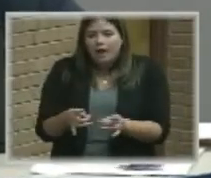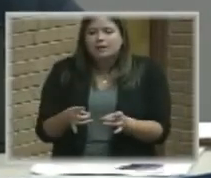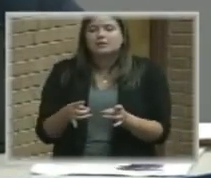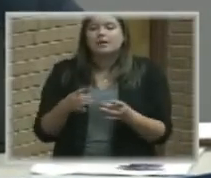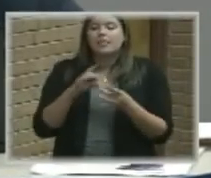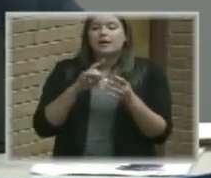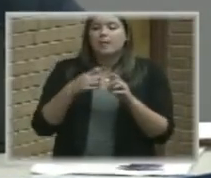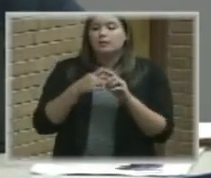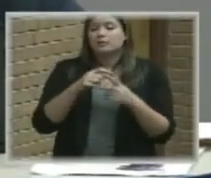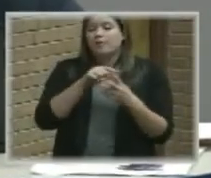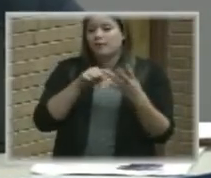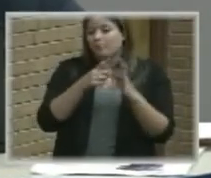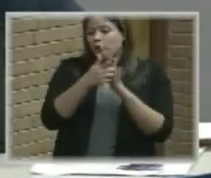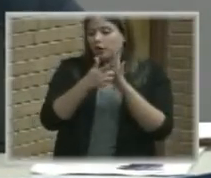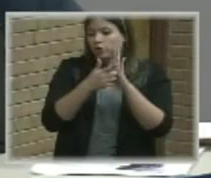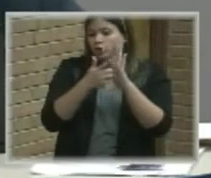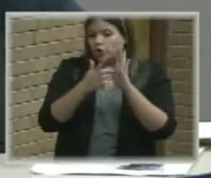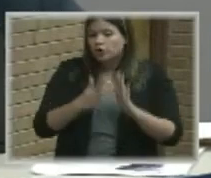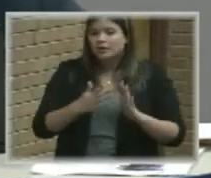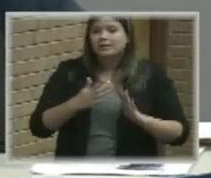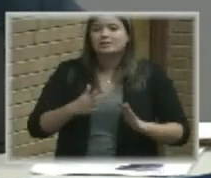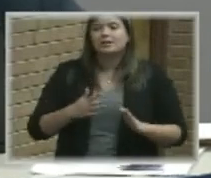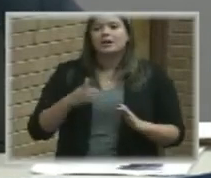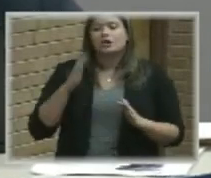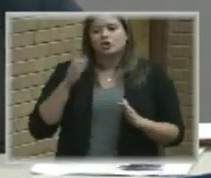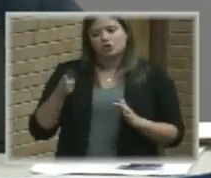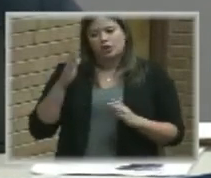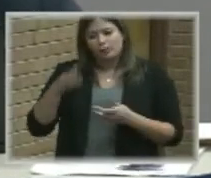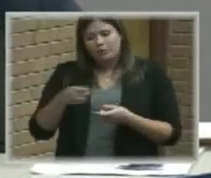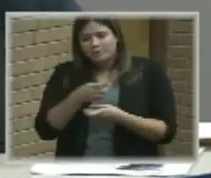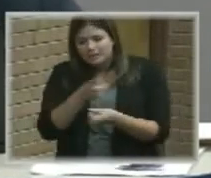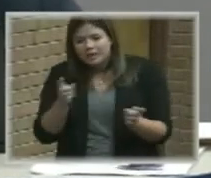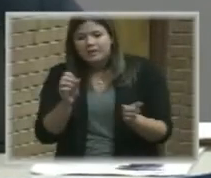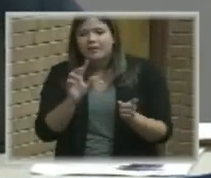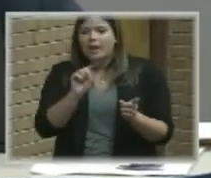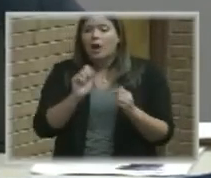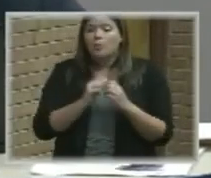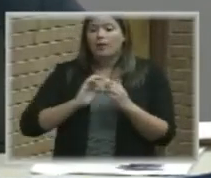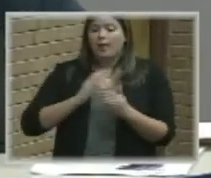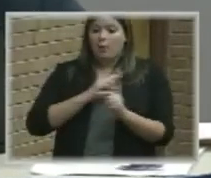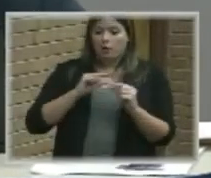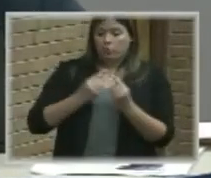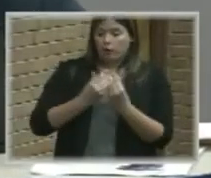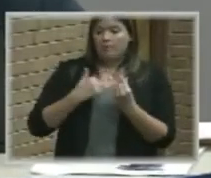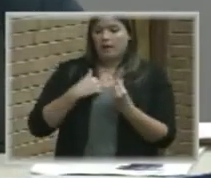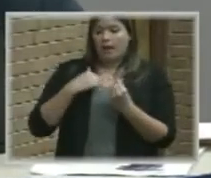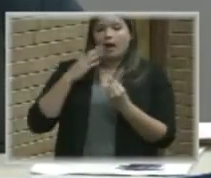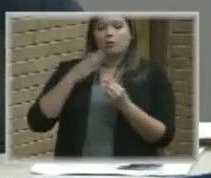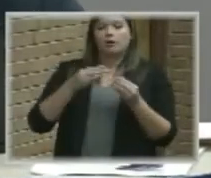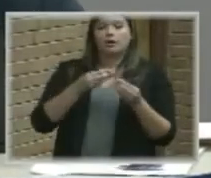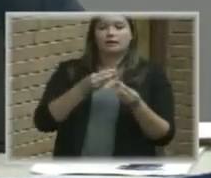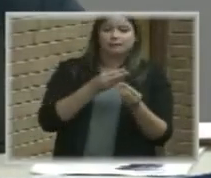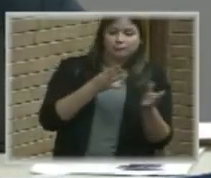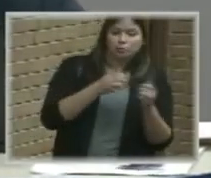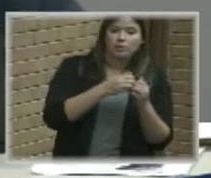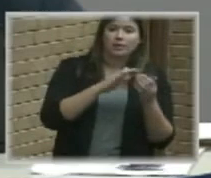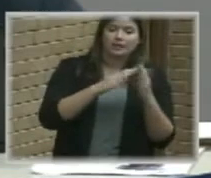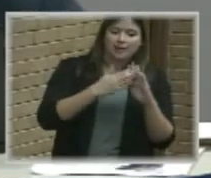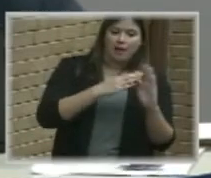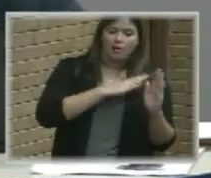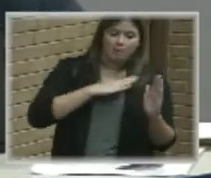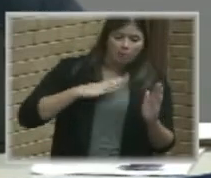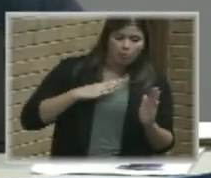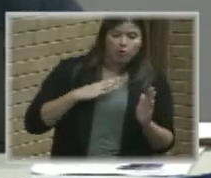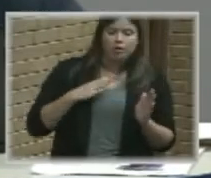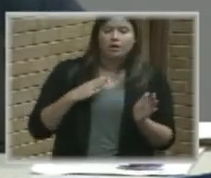during that phone call. She's going to be sharing that out with our group, and then I will in turn share it out with the town board, so you're aware